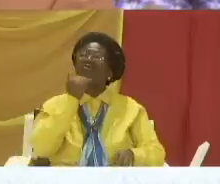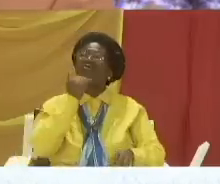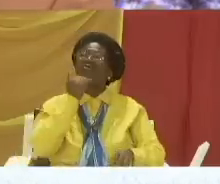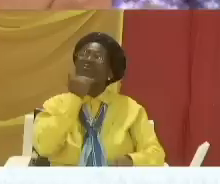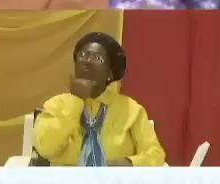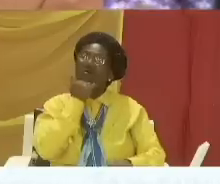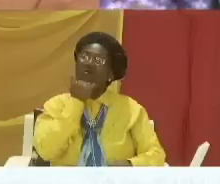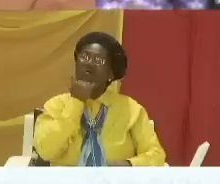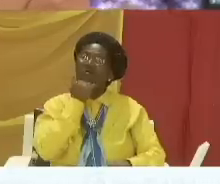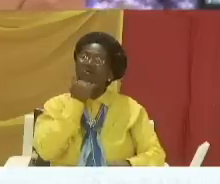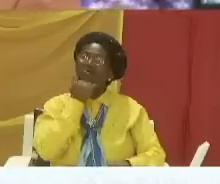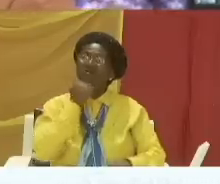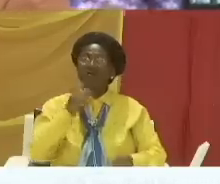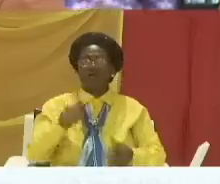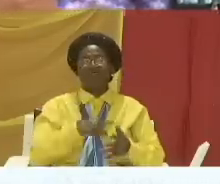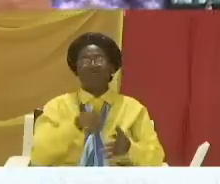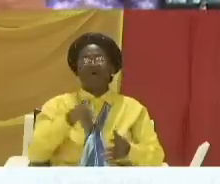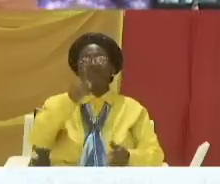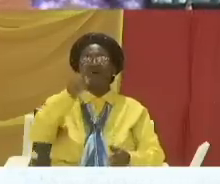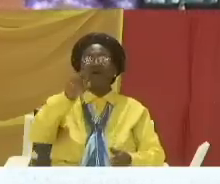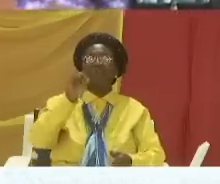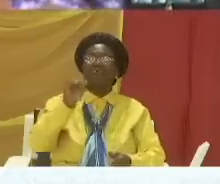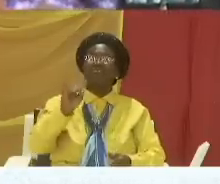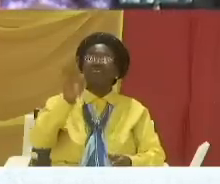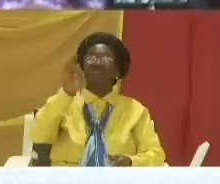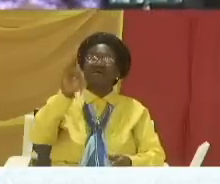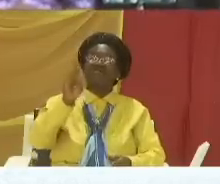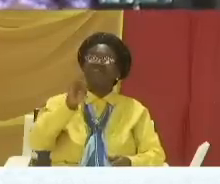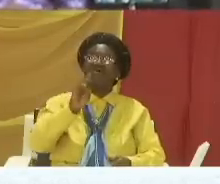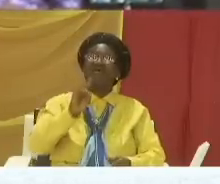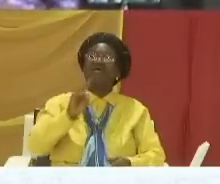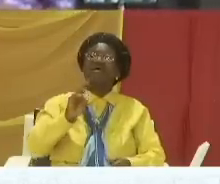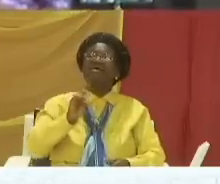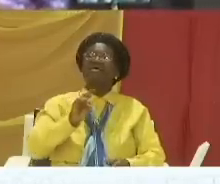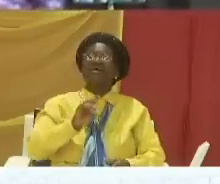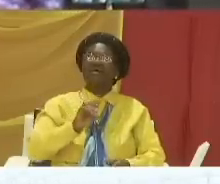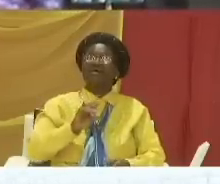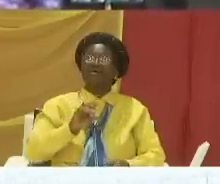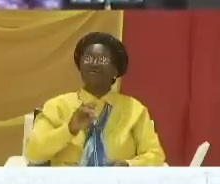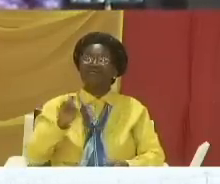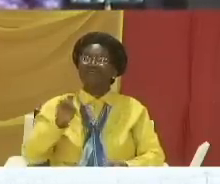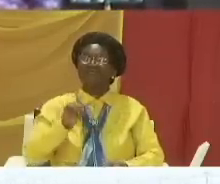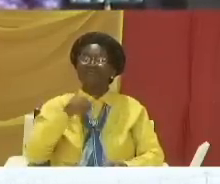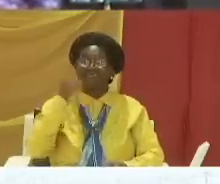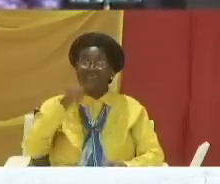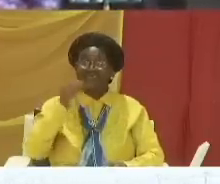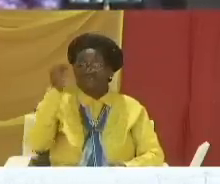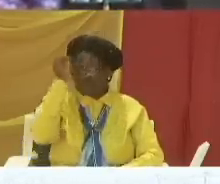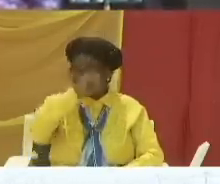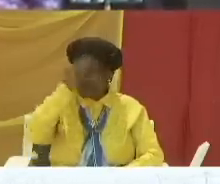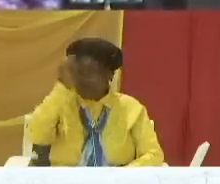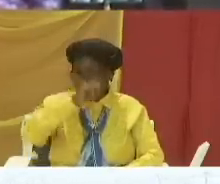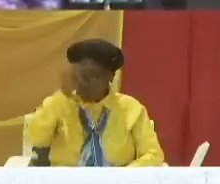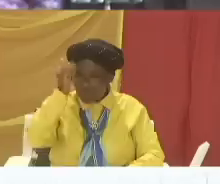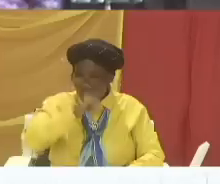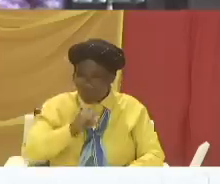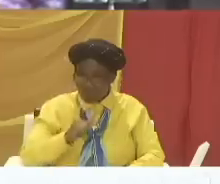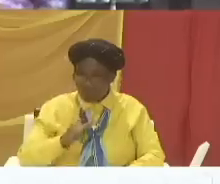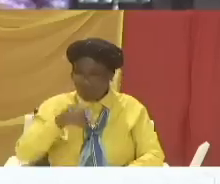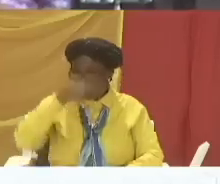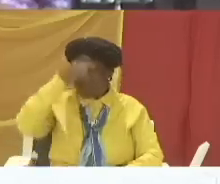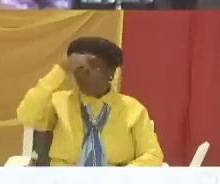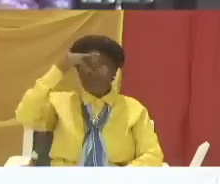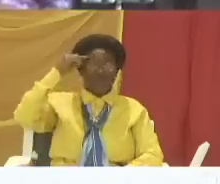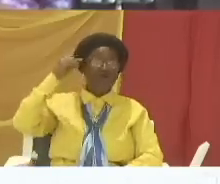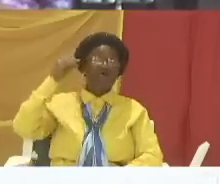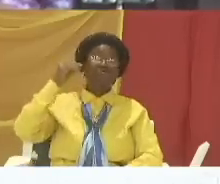And 17 to 20 that we were discussing, I said, fools, because of their